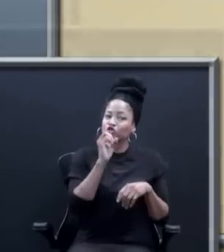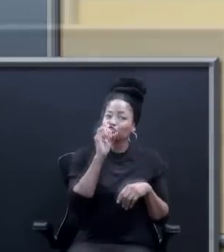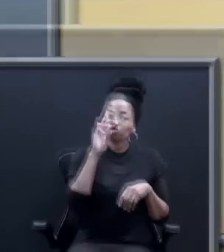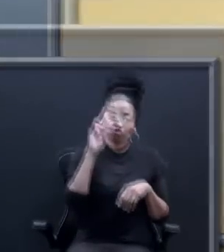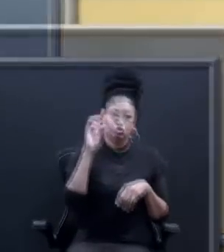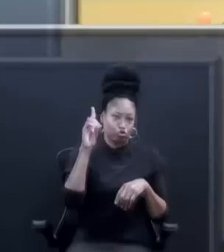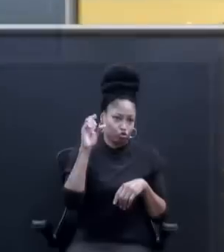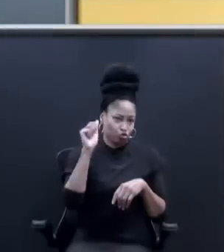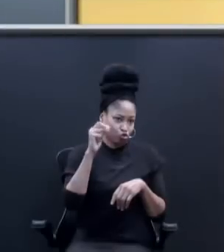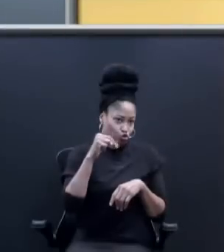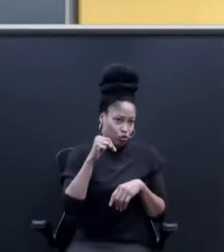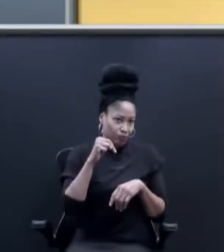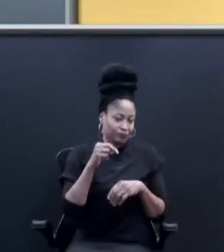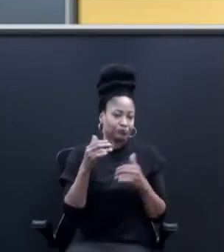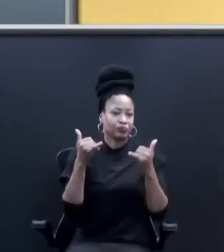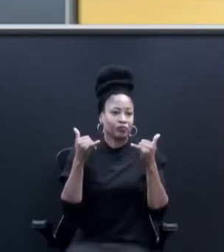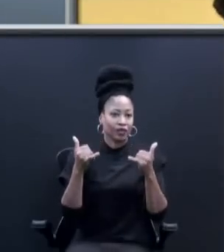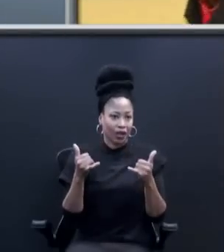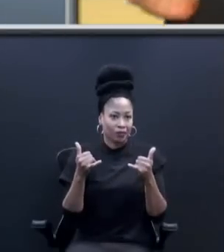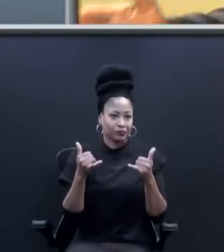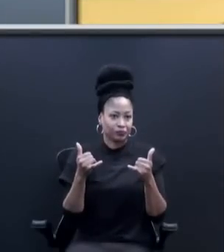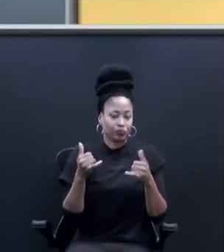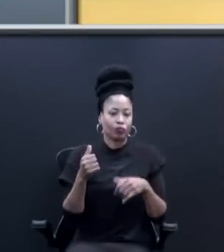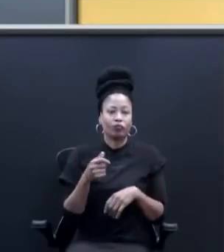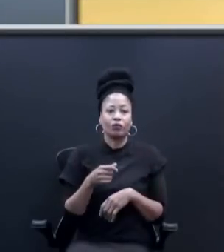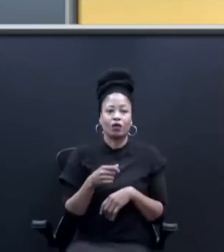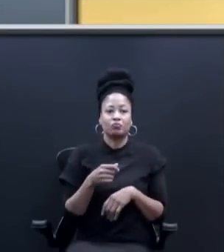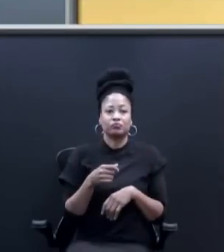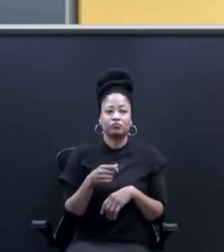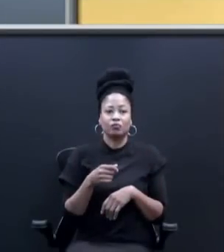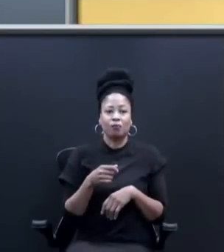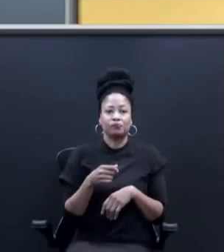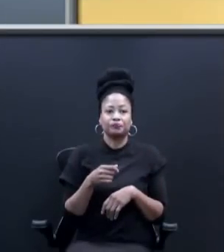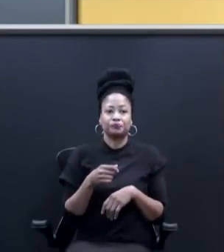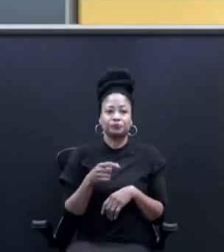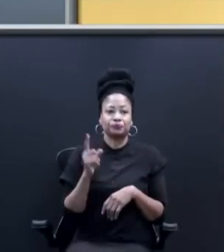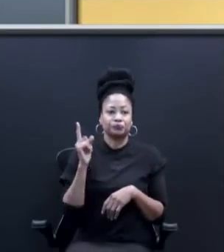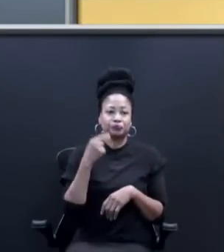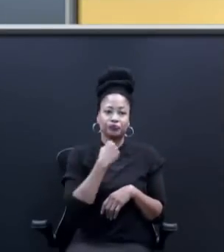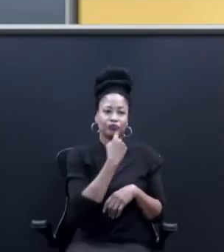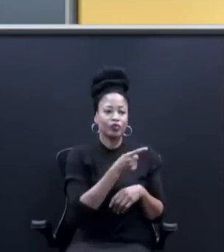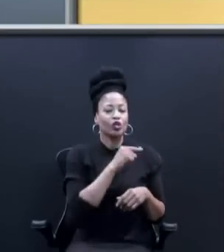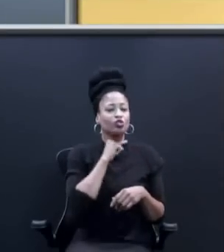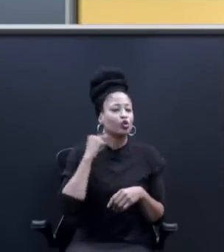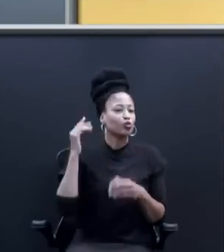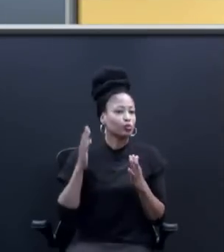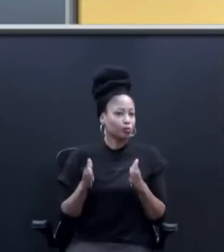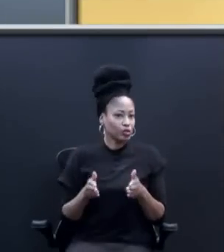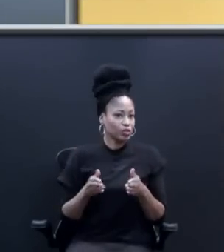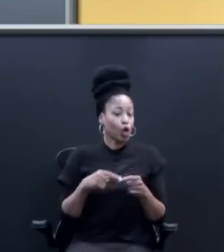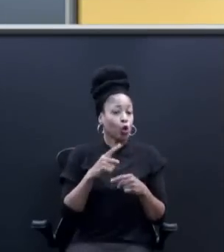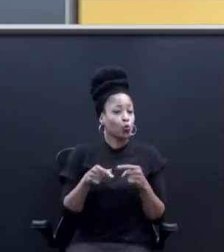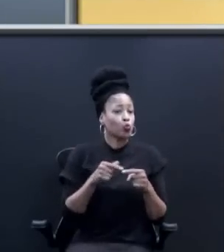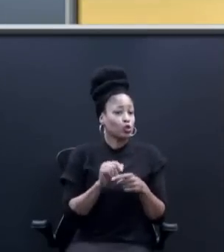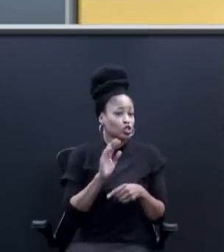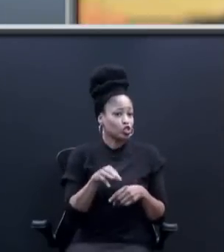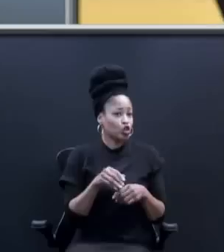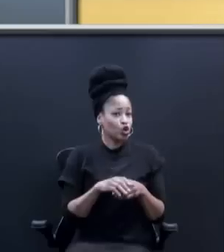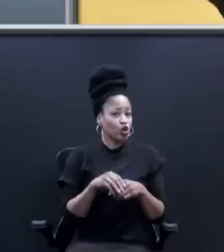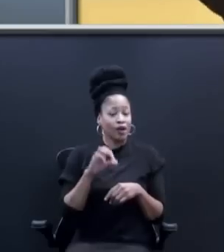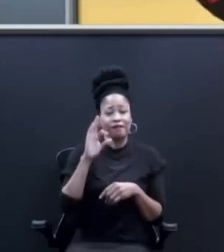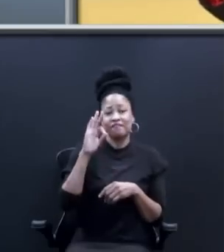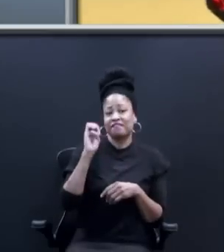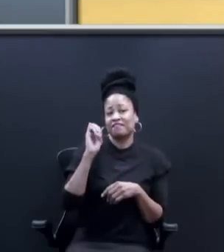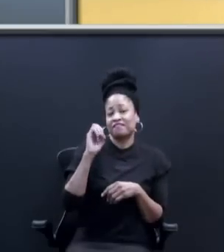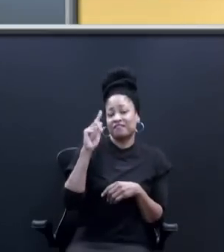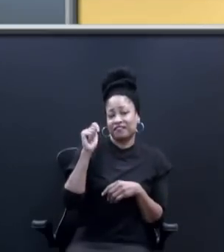priests, you go with the Ark of the Testimony, and you go when your feet hit the edge of hit the water in Jordan, it's going to dry